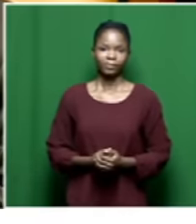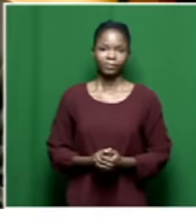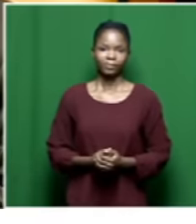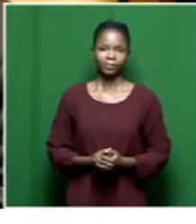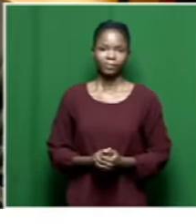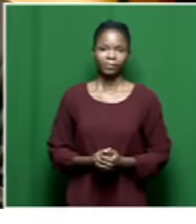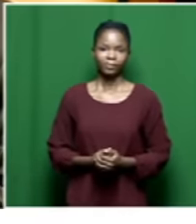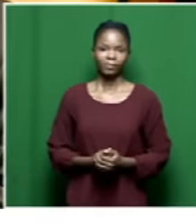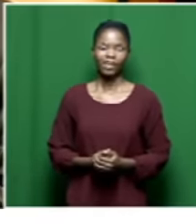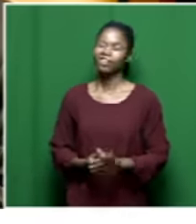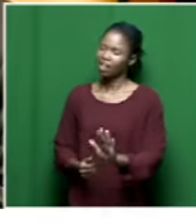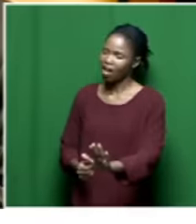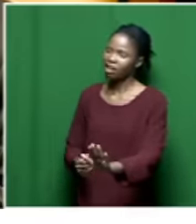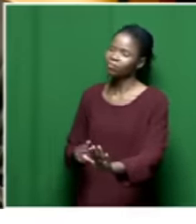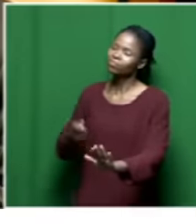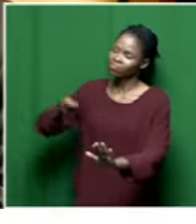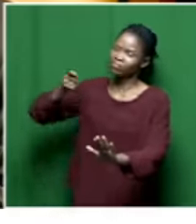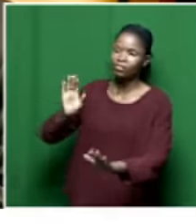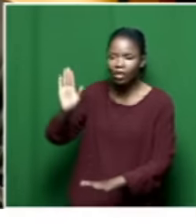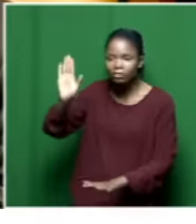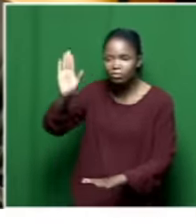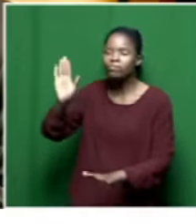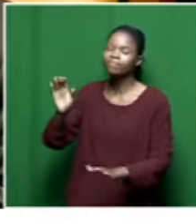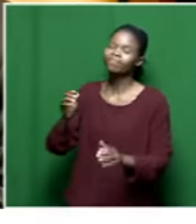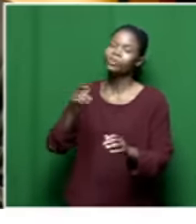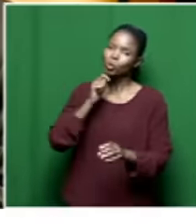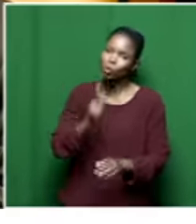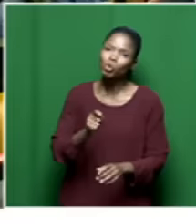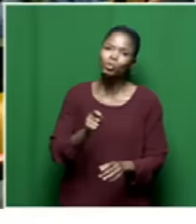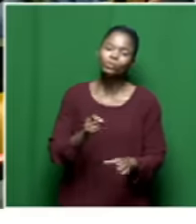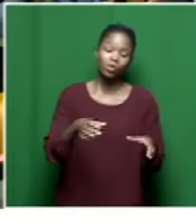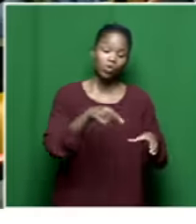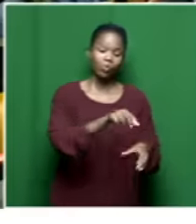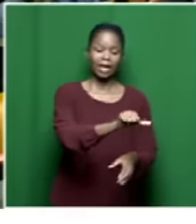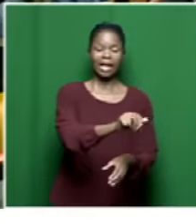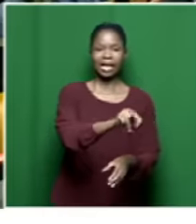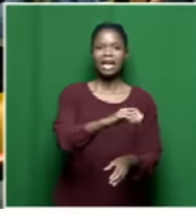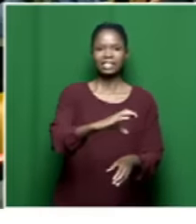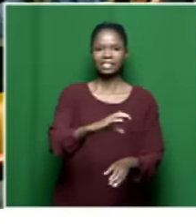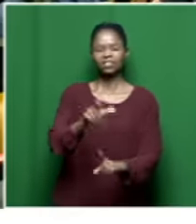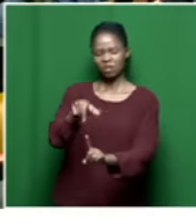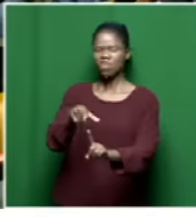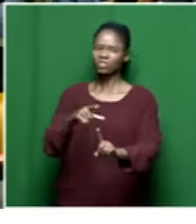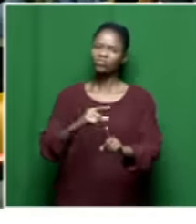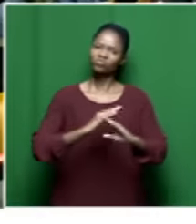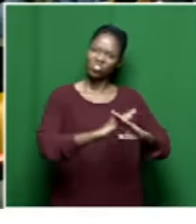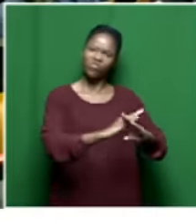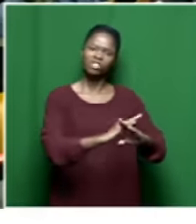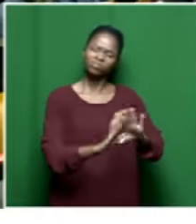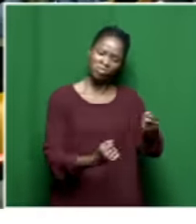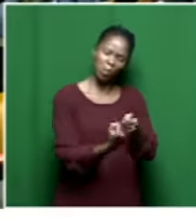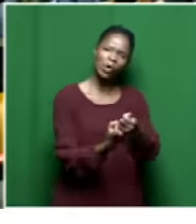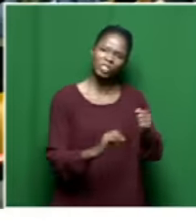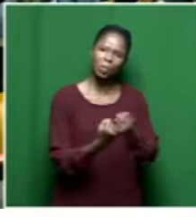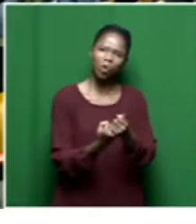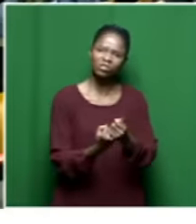Speaker, I'm willing to accept that the ANC is defending de Klerk in this